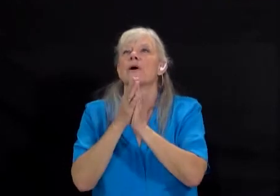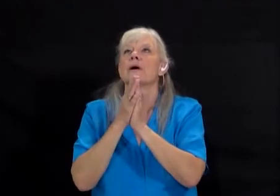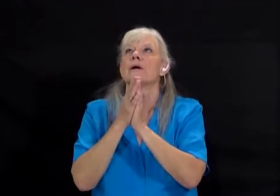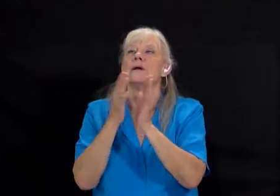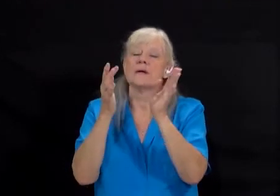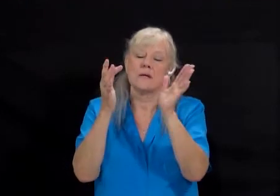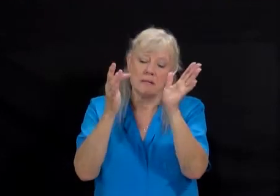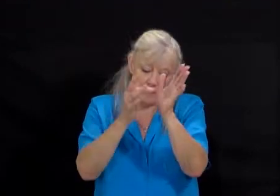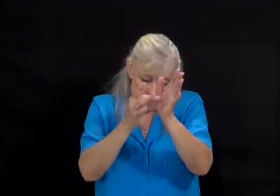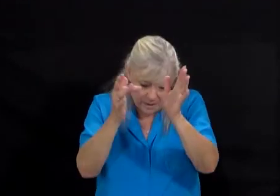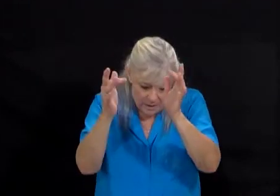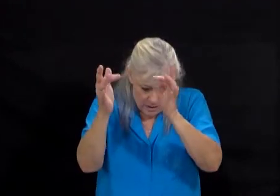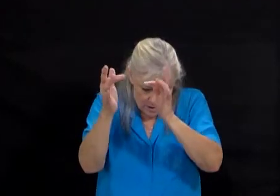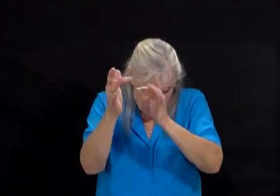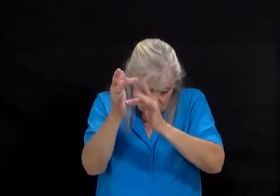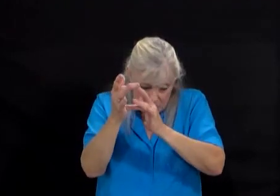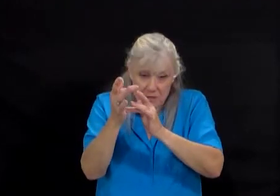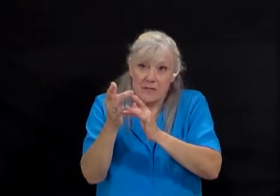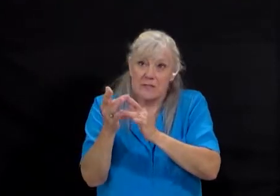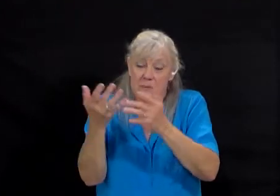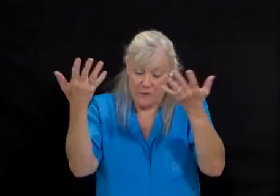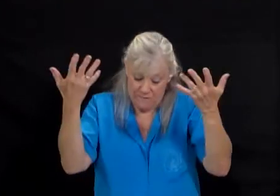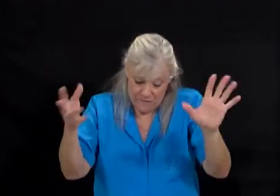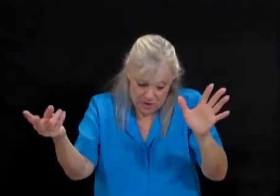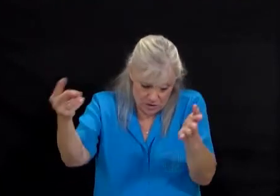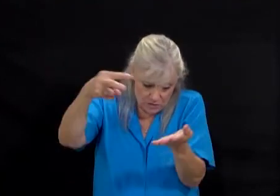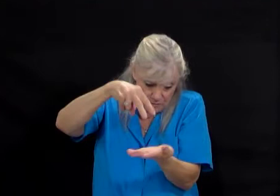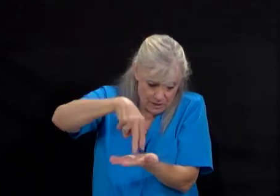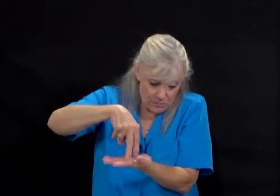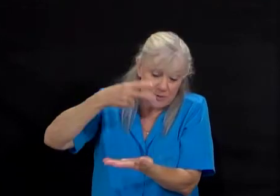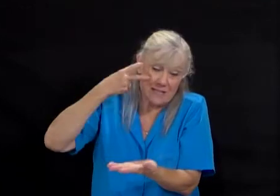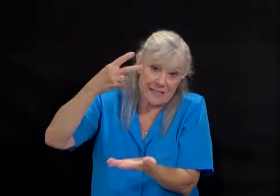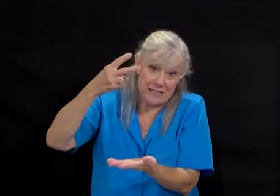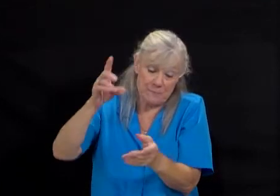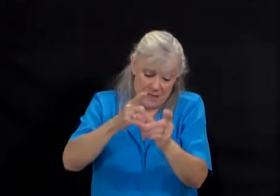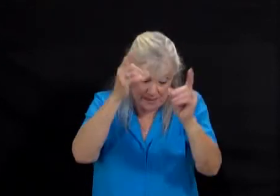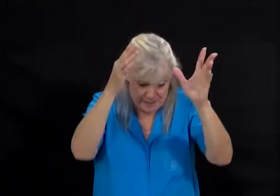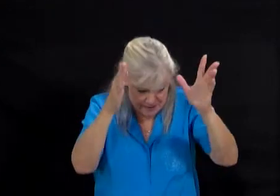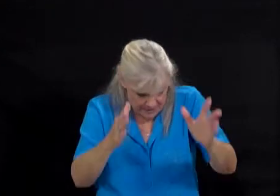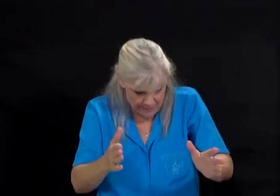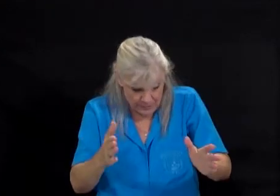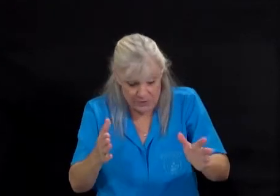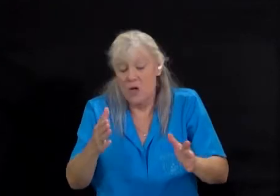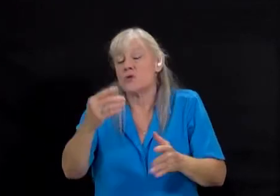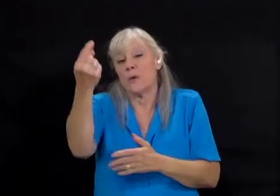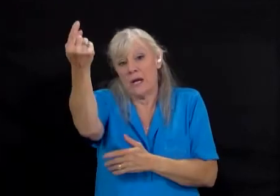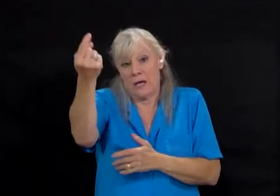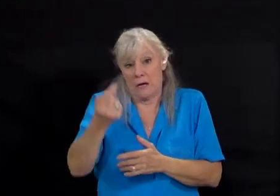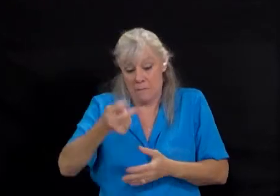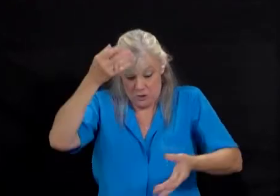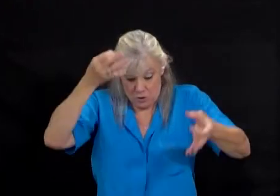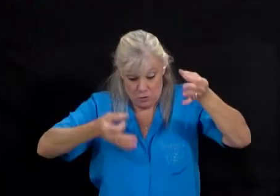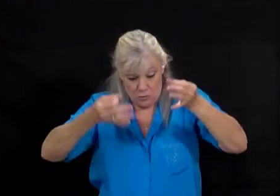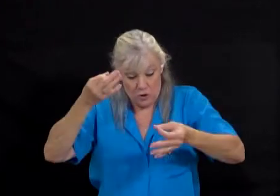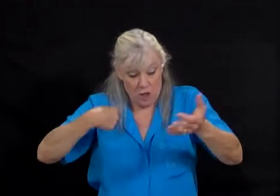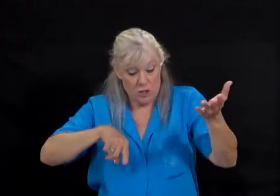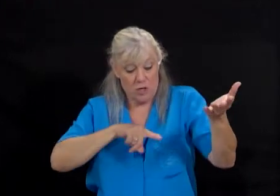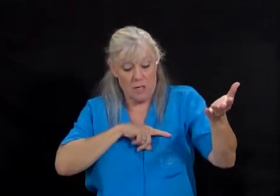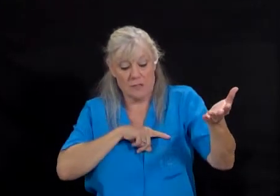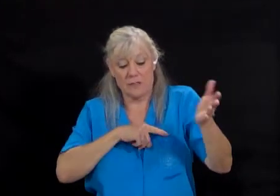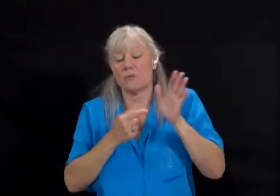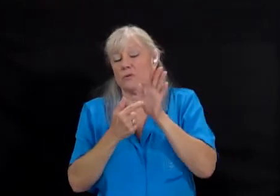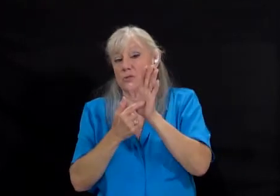as Christ after His resurrection was seen plainly by His disciples, so when He comes as judge, He may show